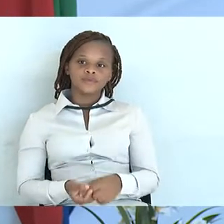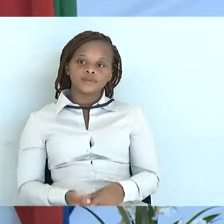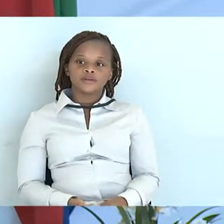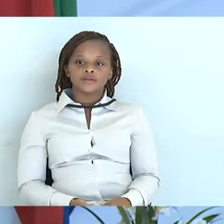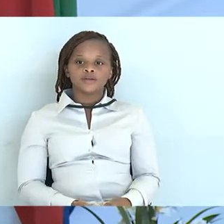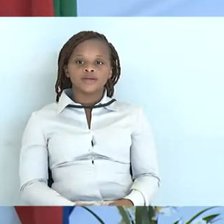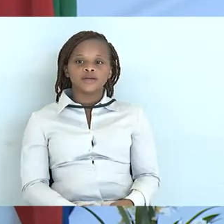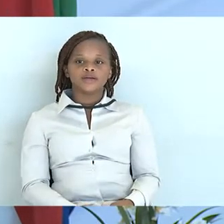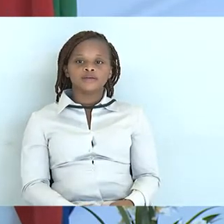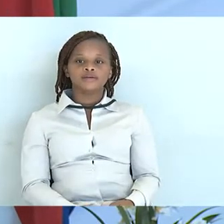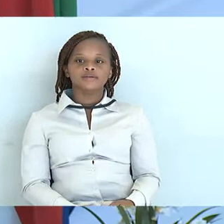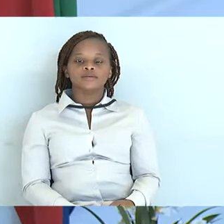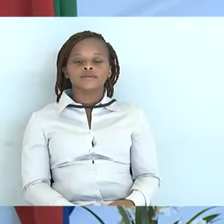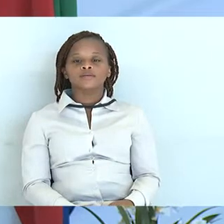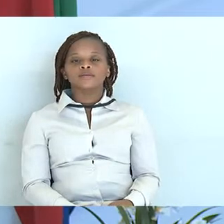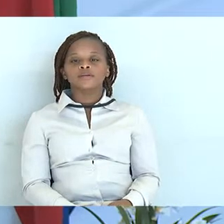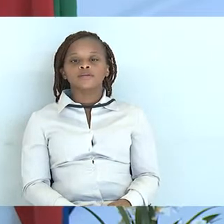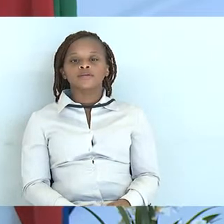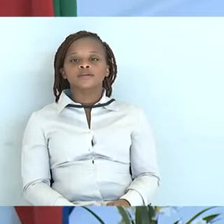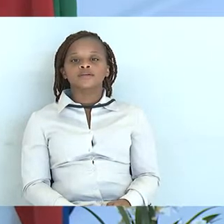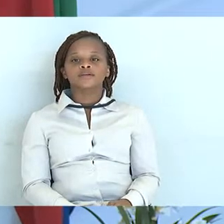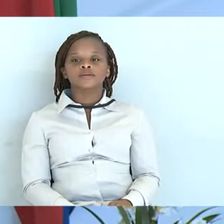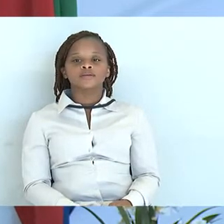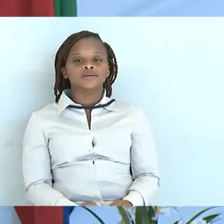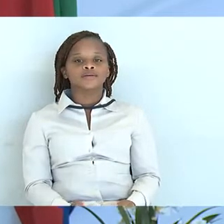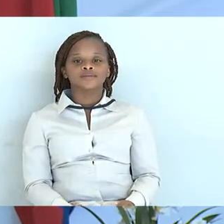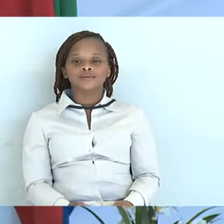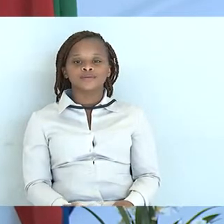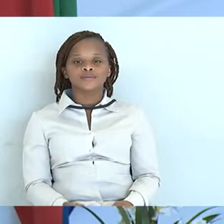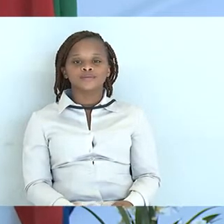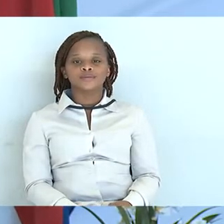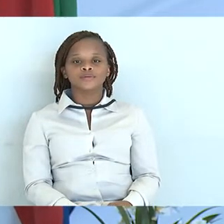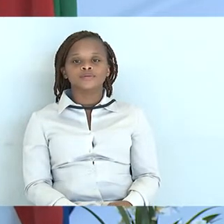Port Edward and Eastern Cape up